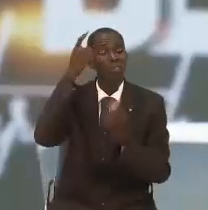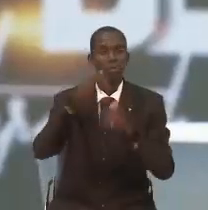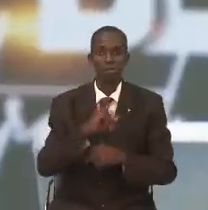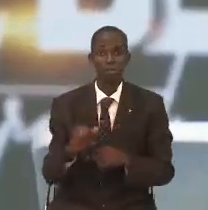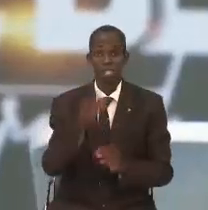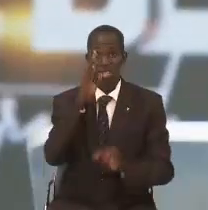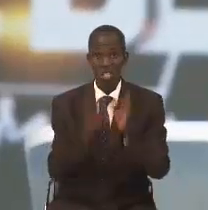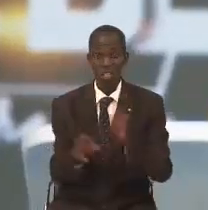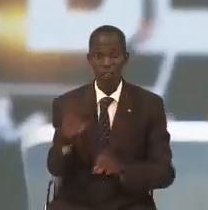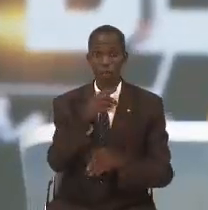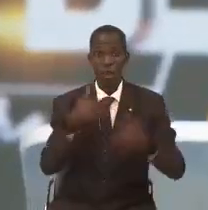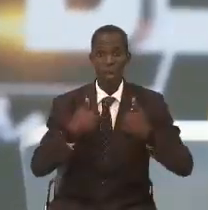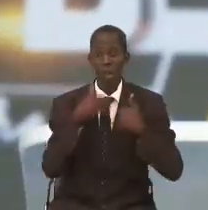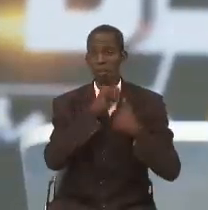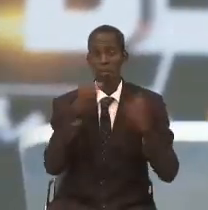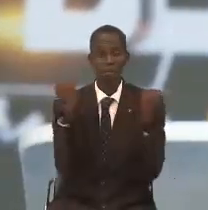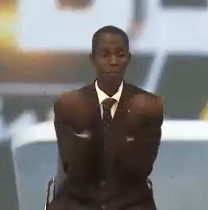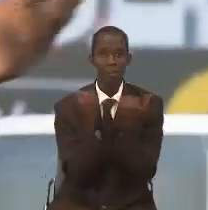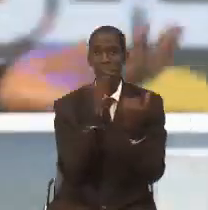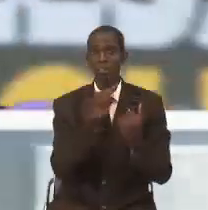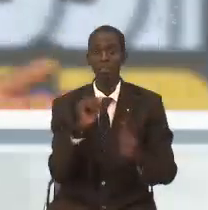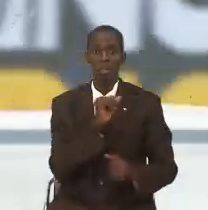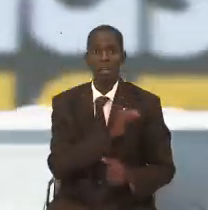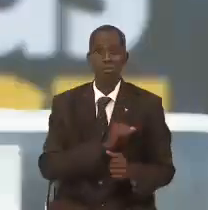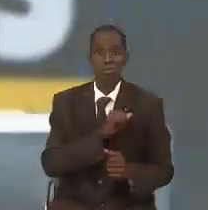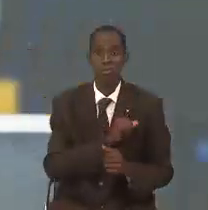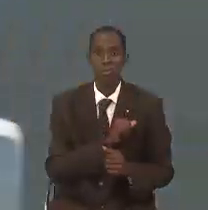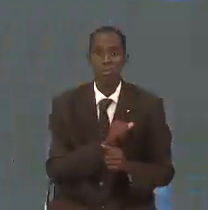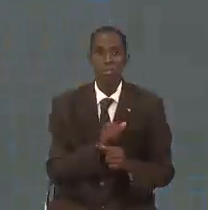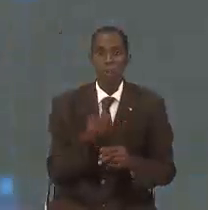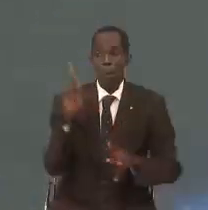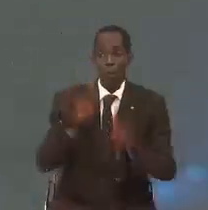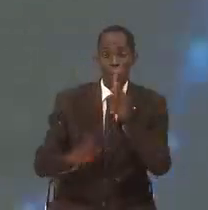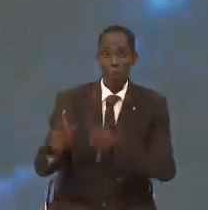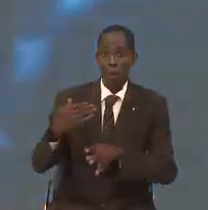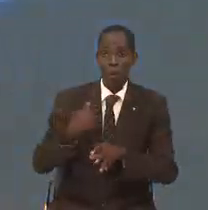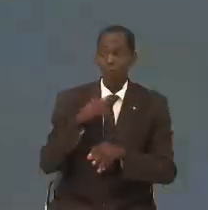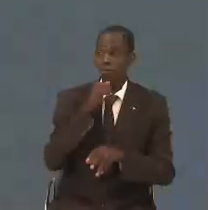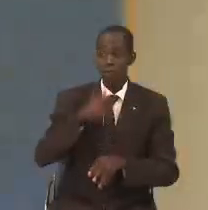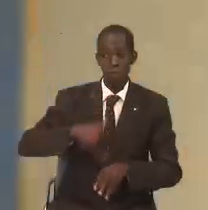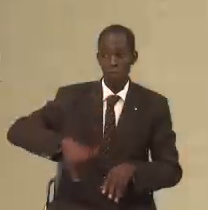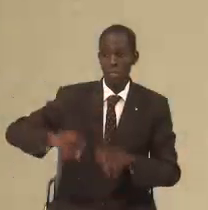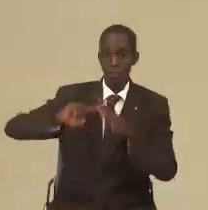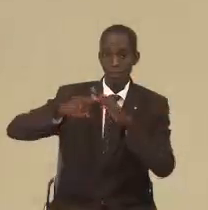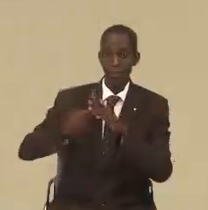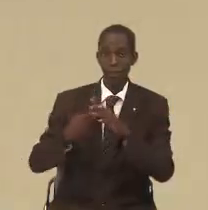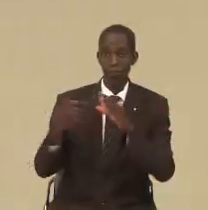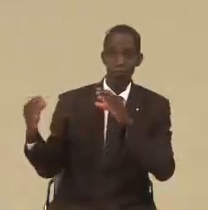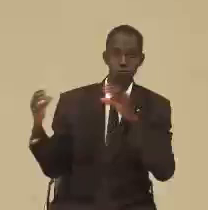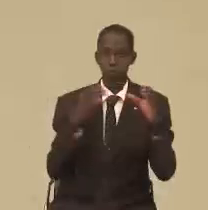a fighting disposition, the people have not even started, you know, waging war against you,